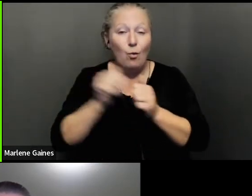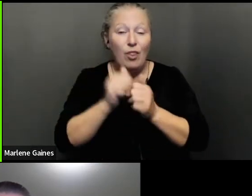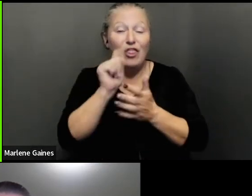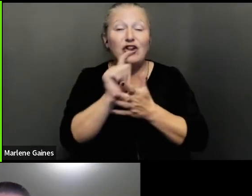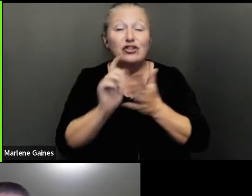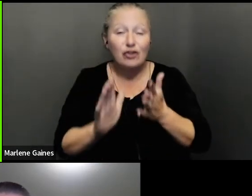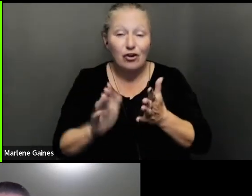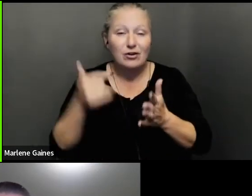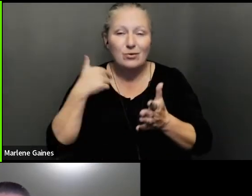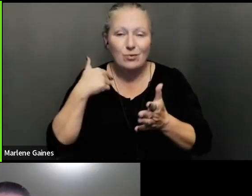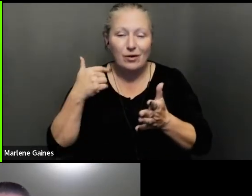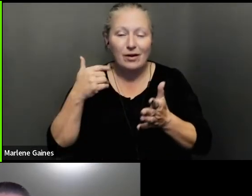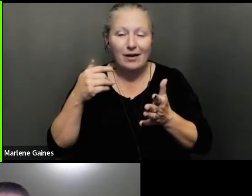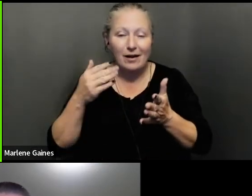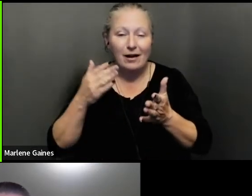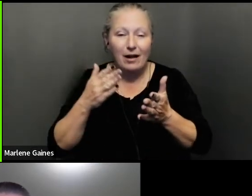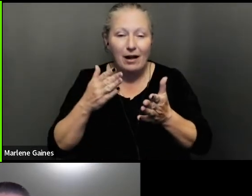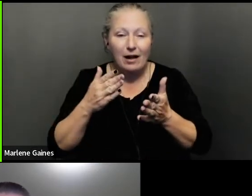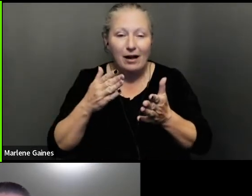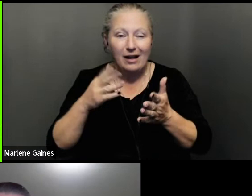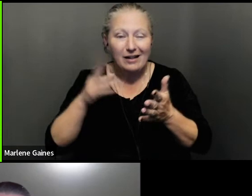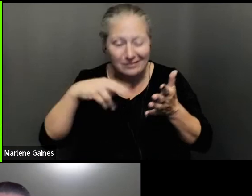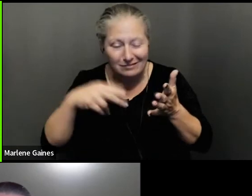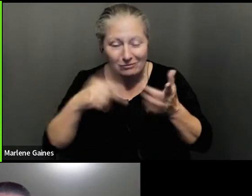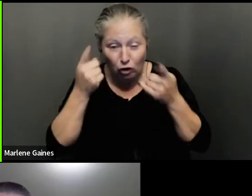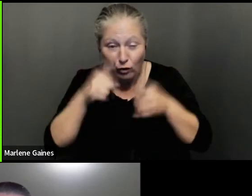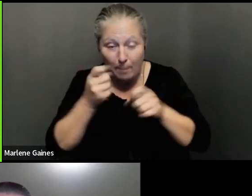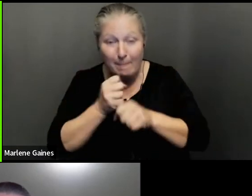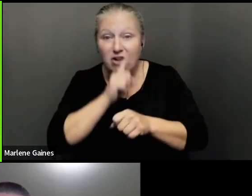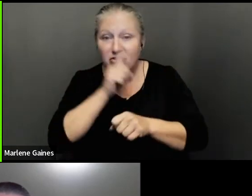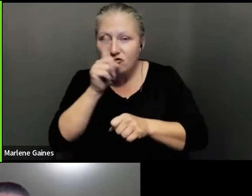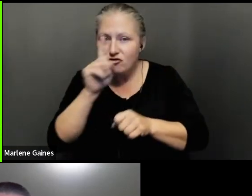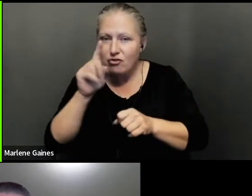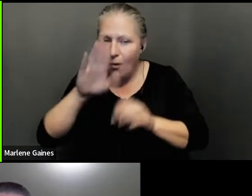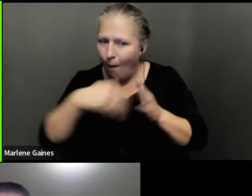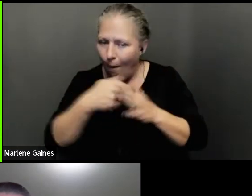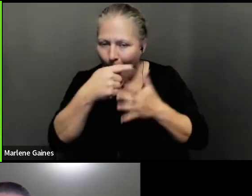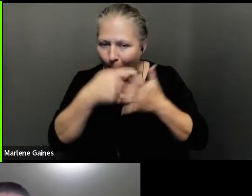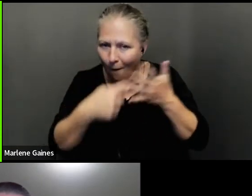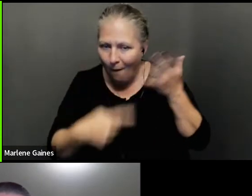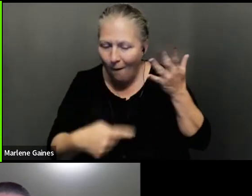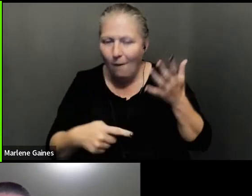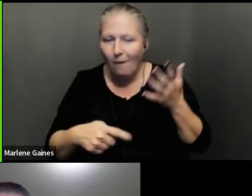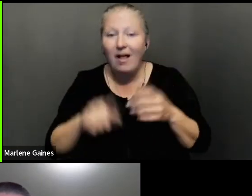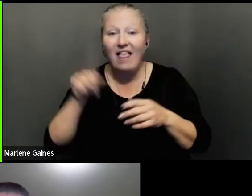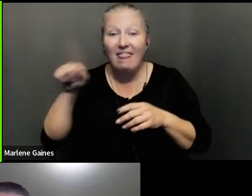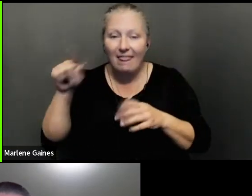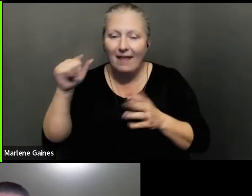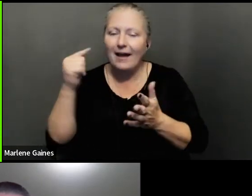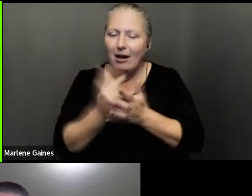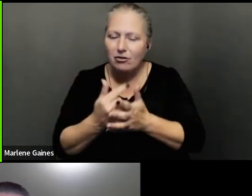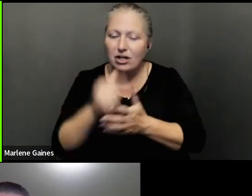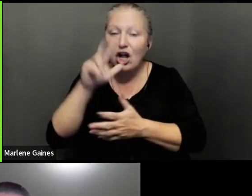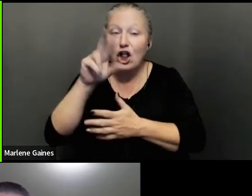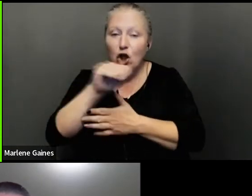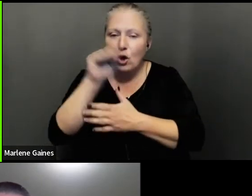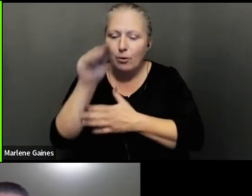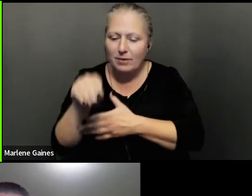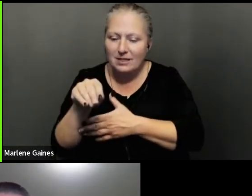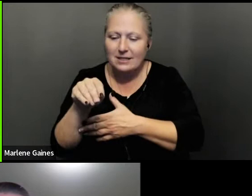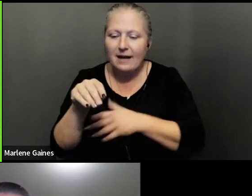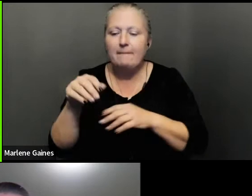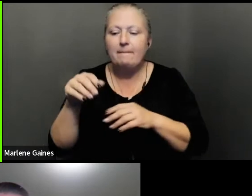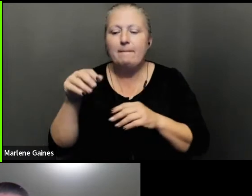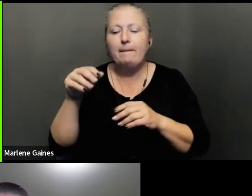as we went through this agreement to ensure all that. And they are guaranteeing the 30%. They